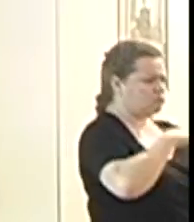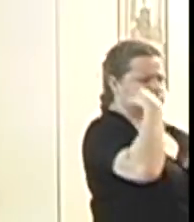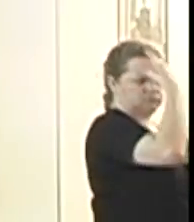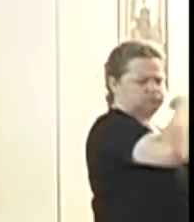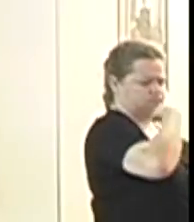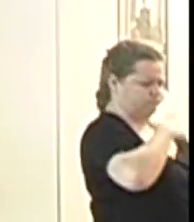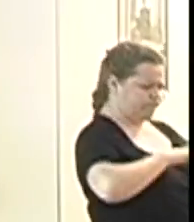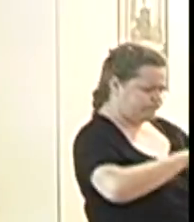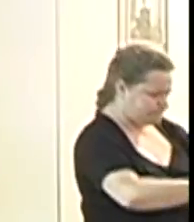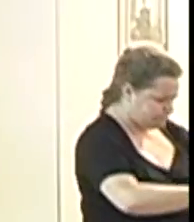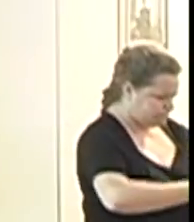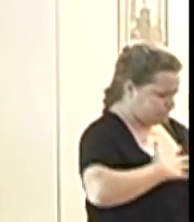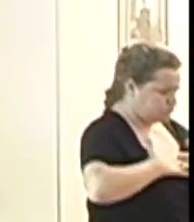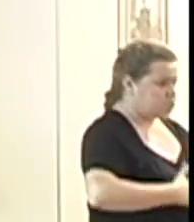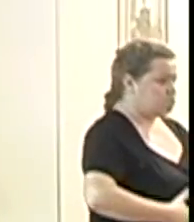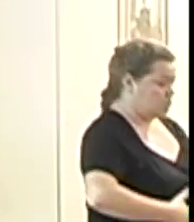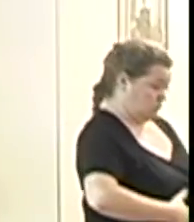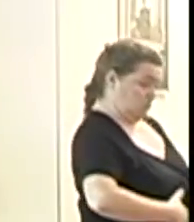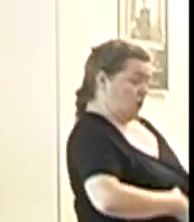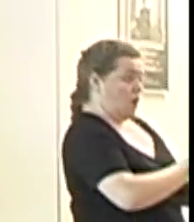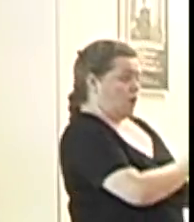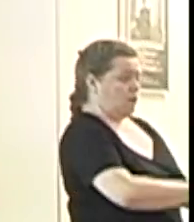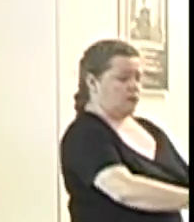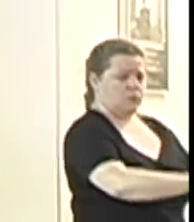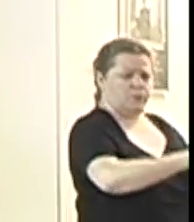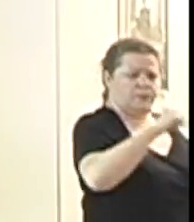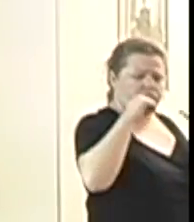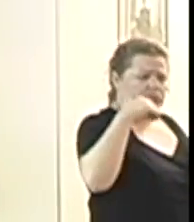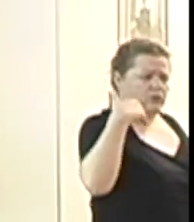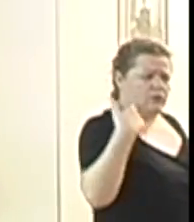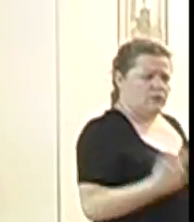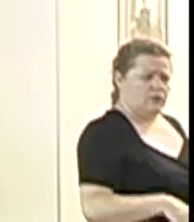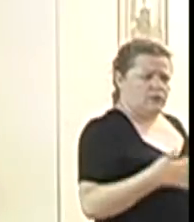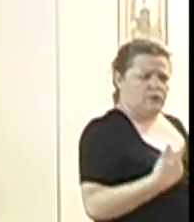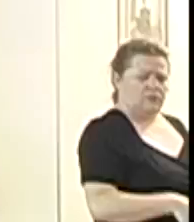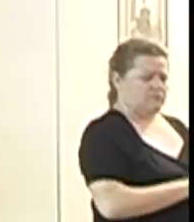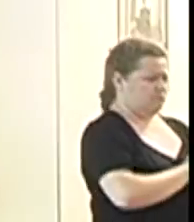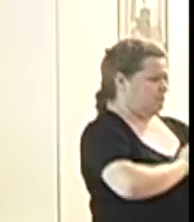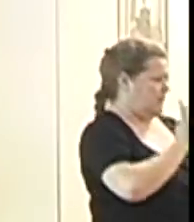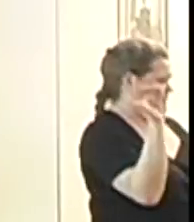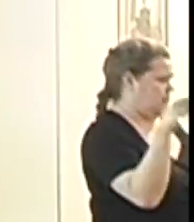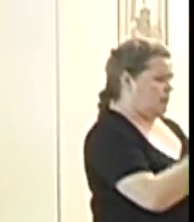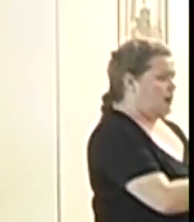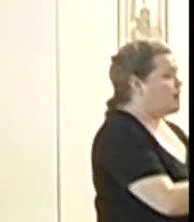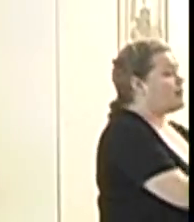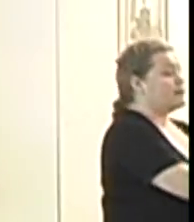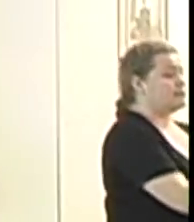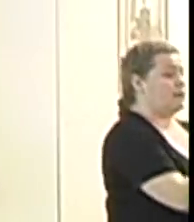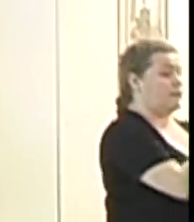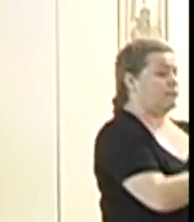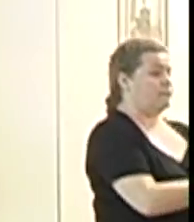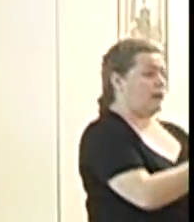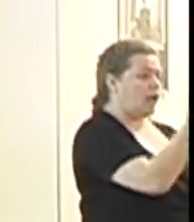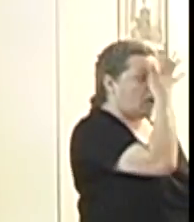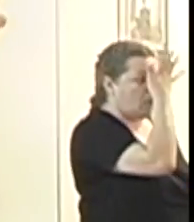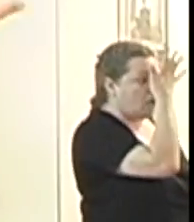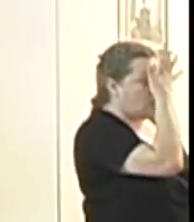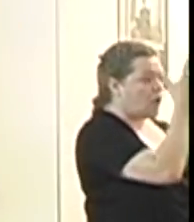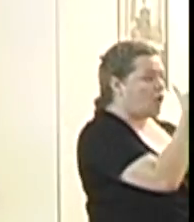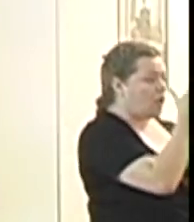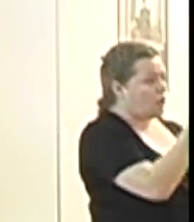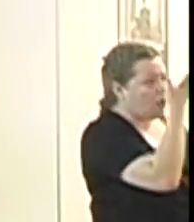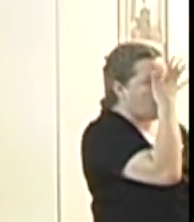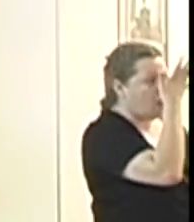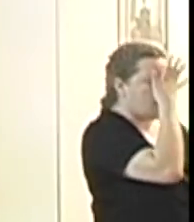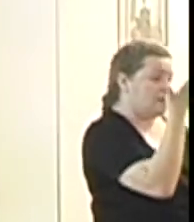on place of articulation. That is, they can get their hand to their nose, as probably most mothers are not too